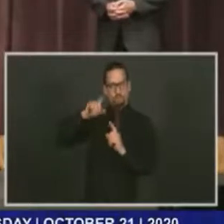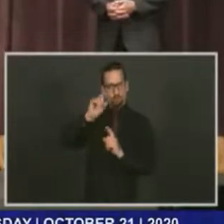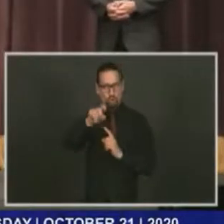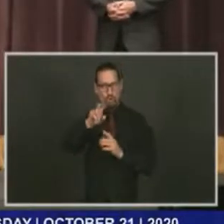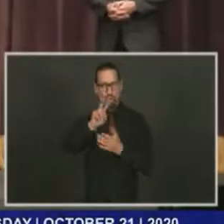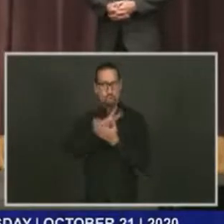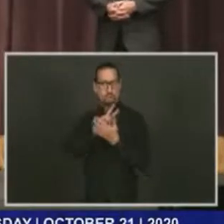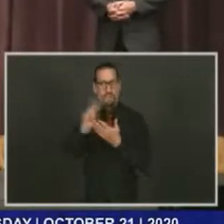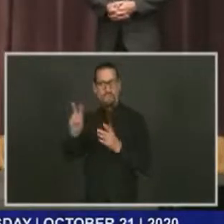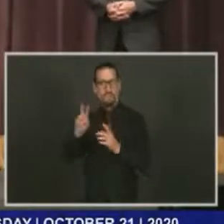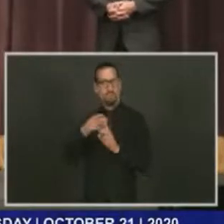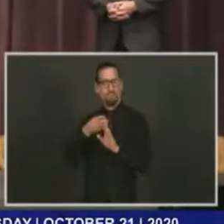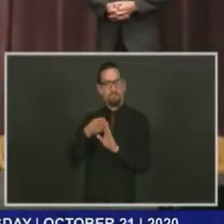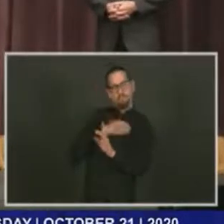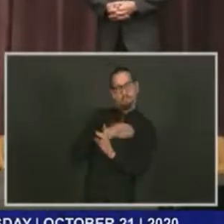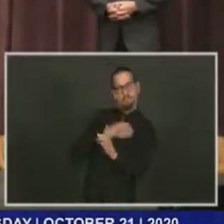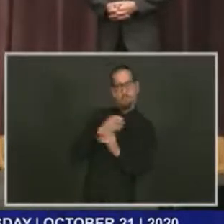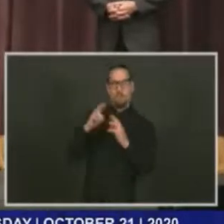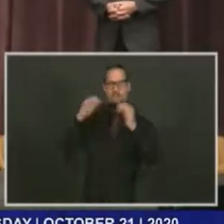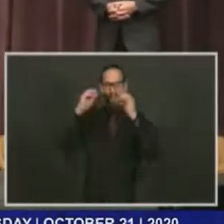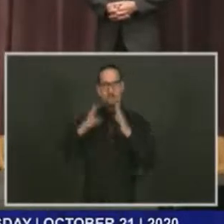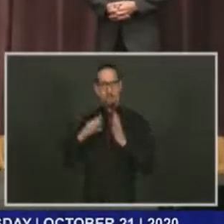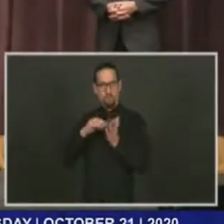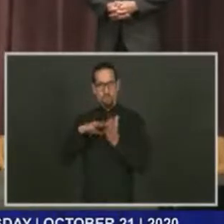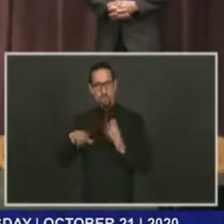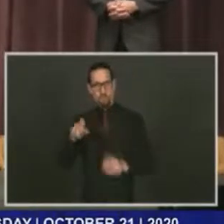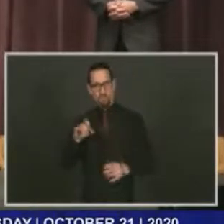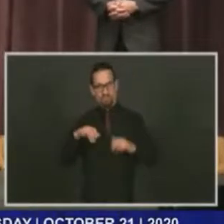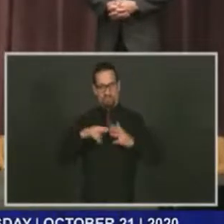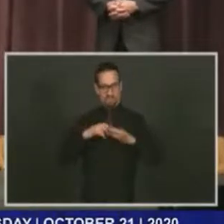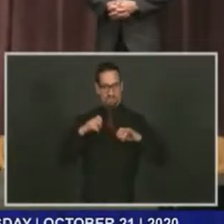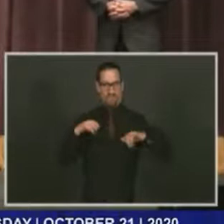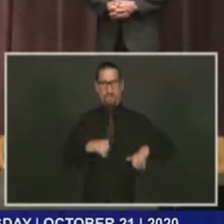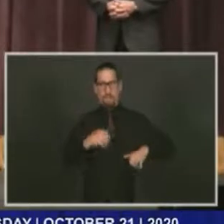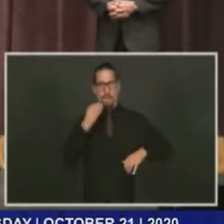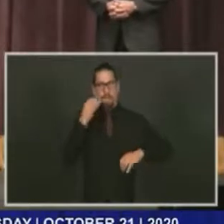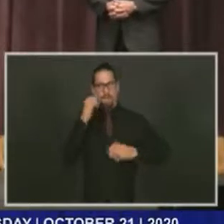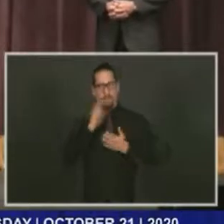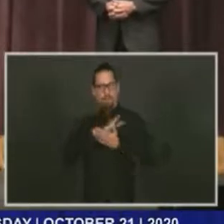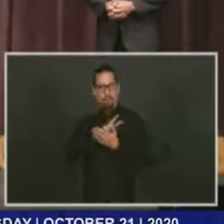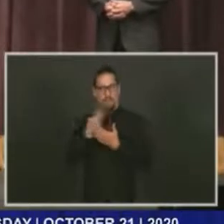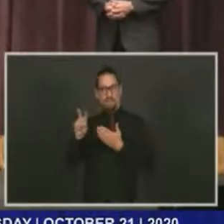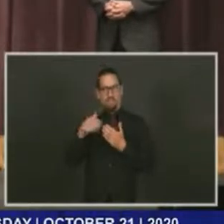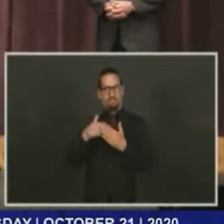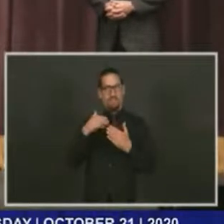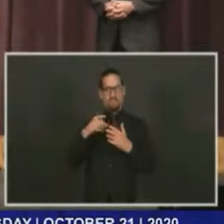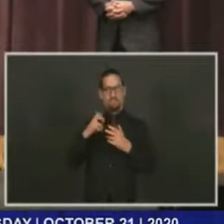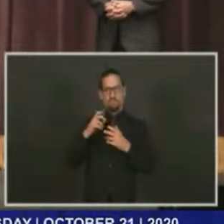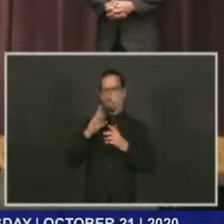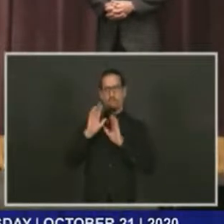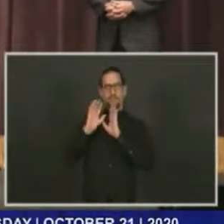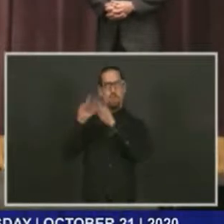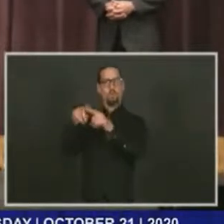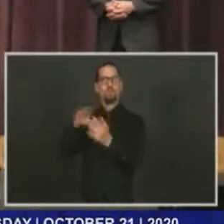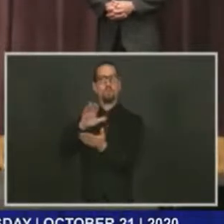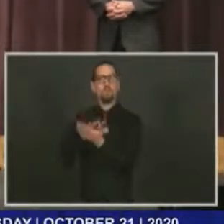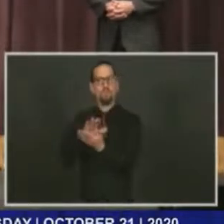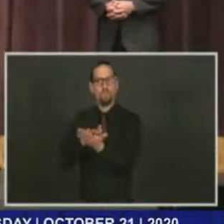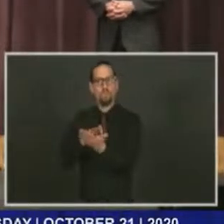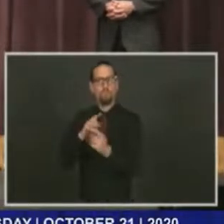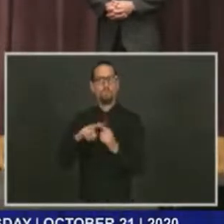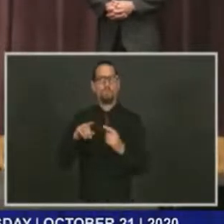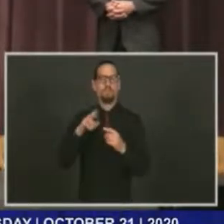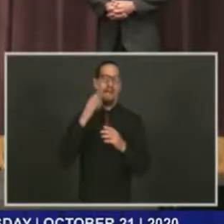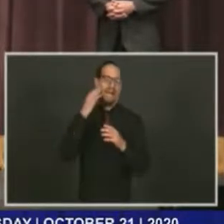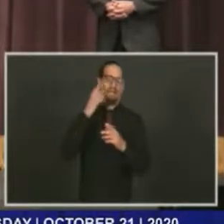say to people about that environment and others that they should avoid? Or I'm gonna guess you're going to say not to avoid that, but leading up to